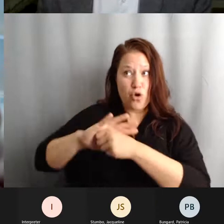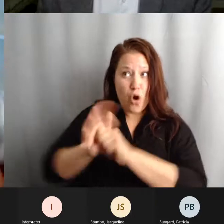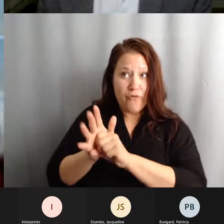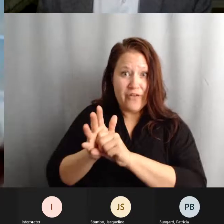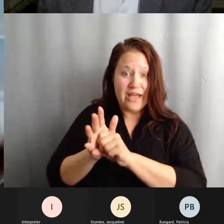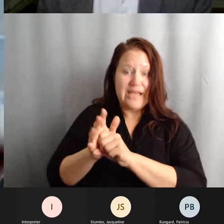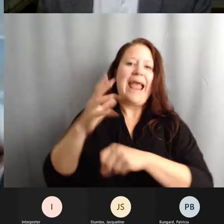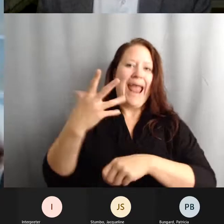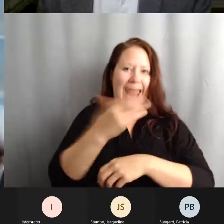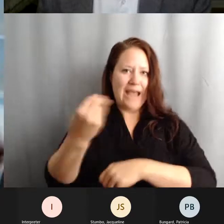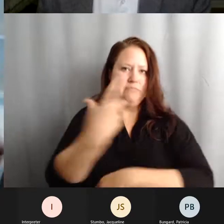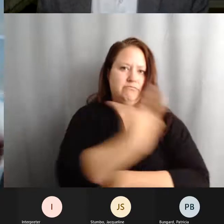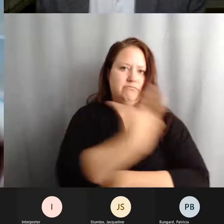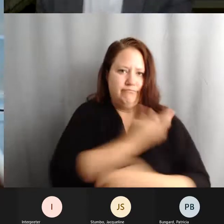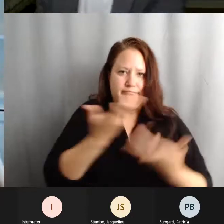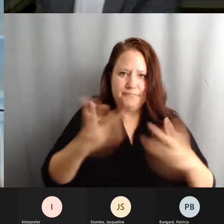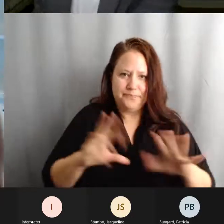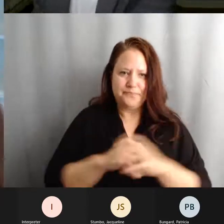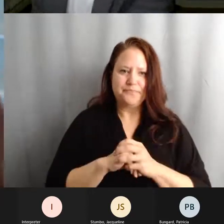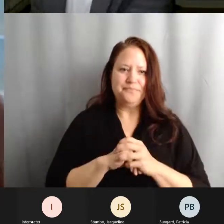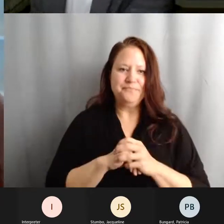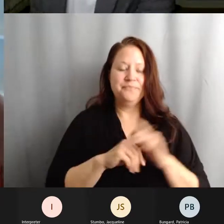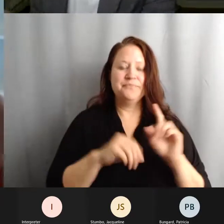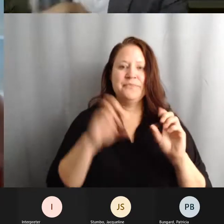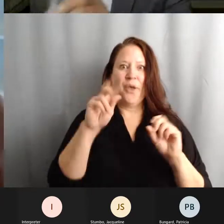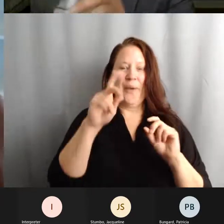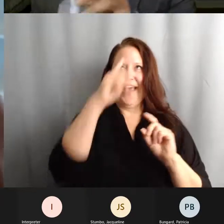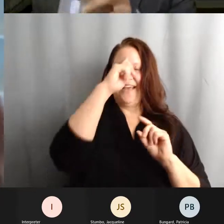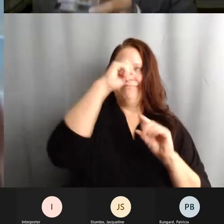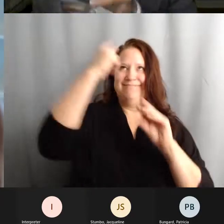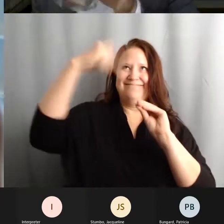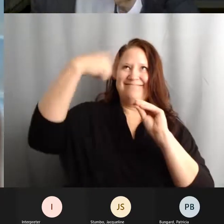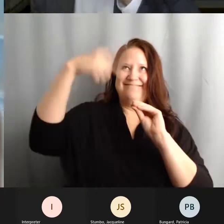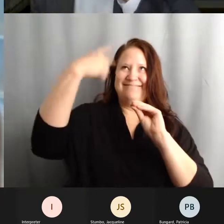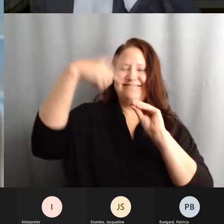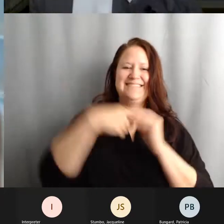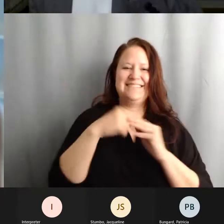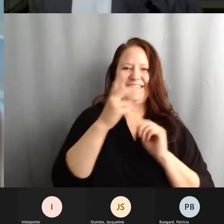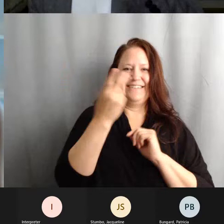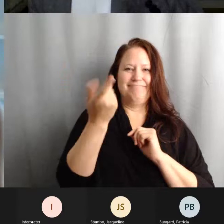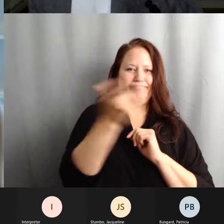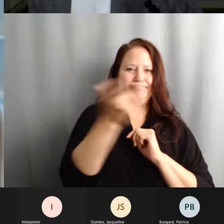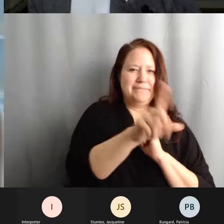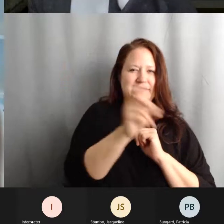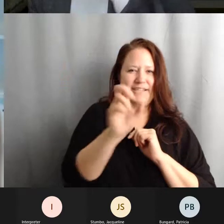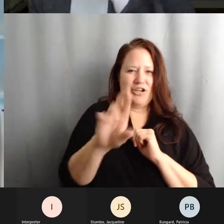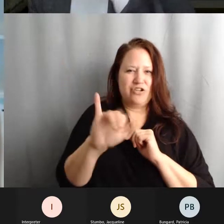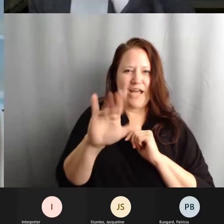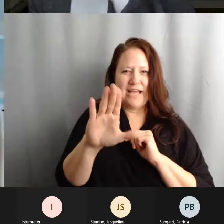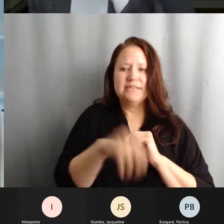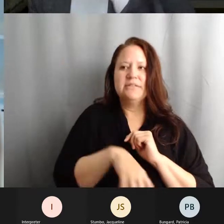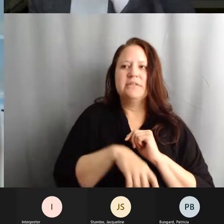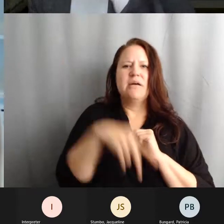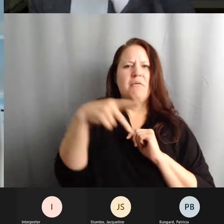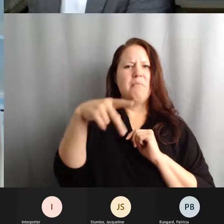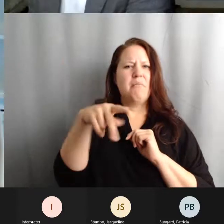Okay, a few things that have passed by me quickly. Somebody asked for the pathway